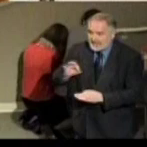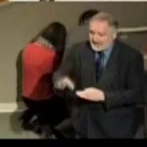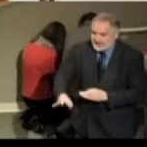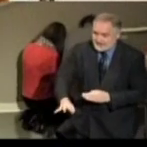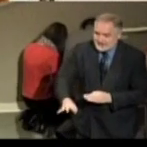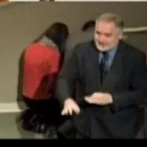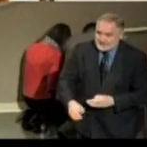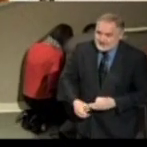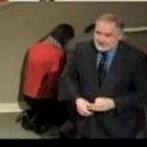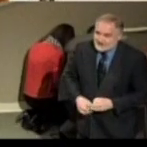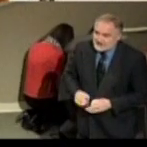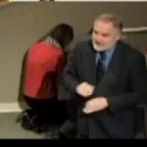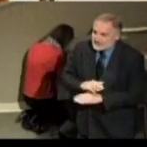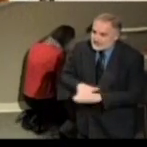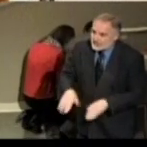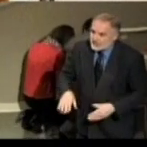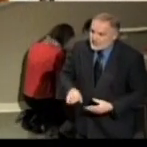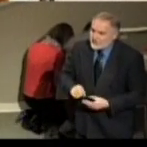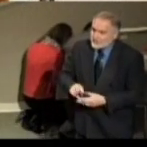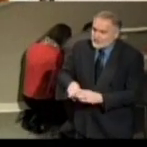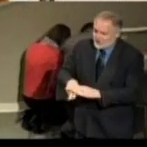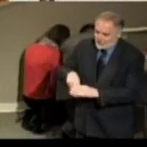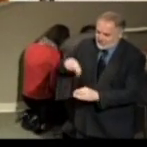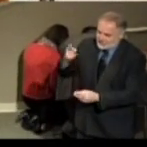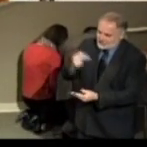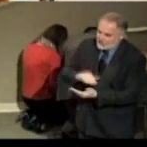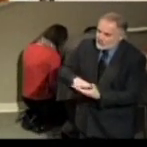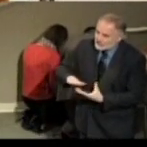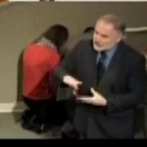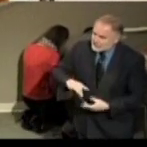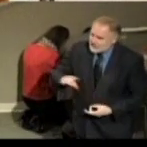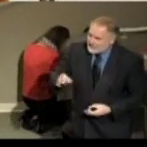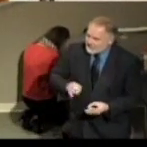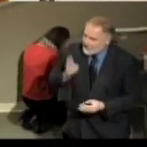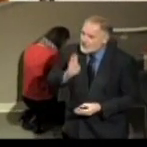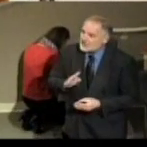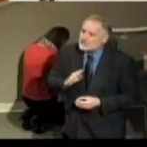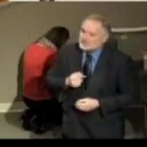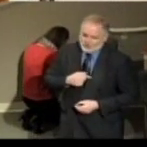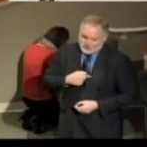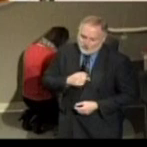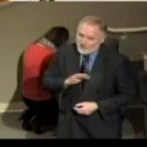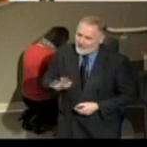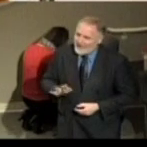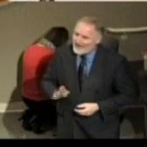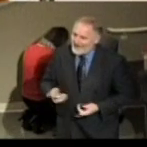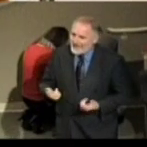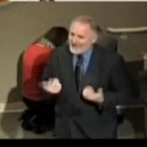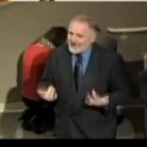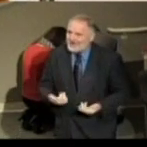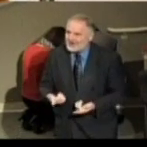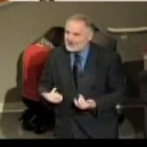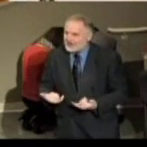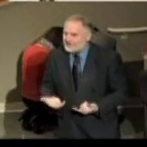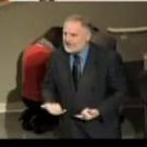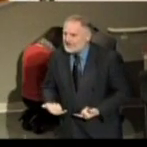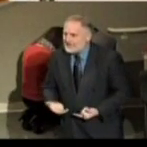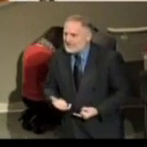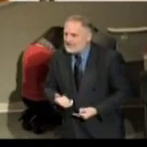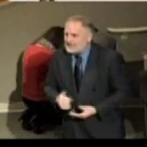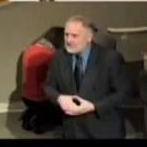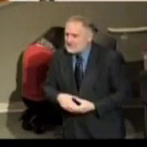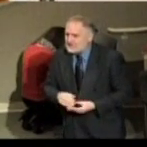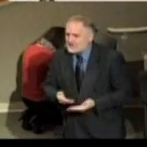don't quench the Holy Spirit. God spoke to your heart. You come right now. This service is going to be over in